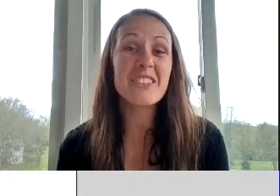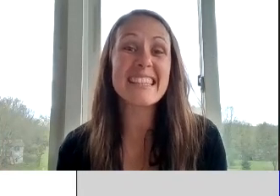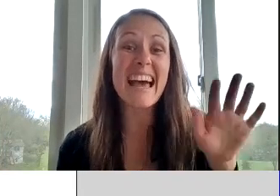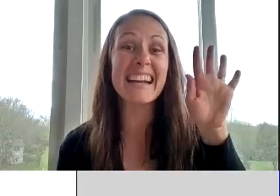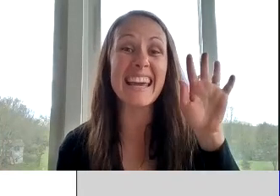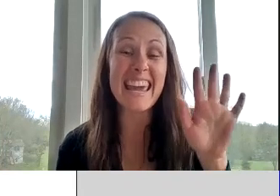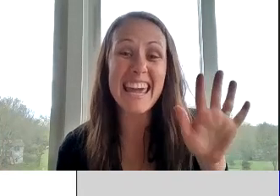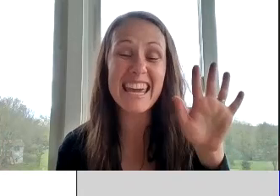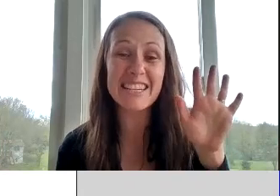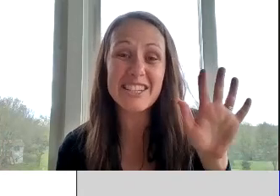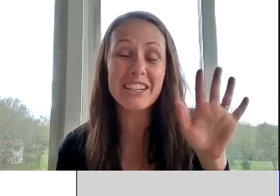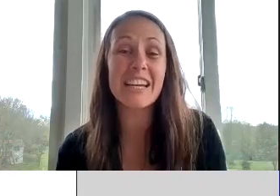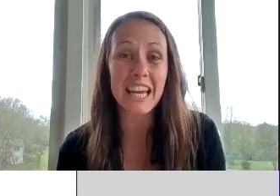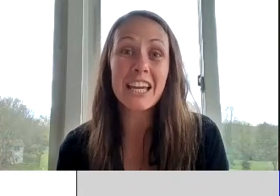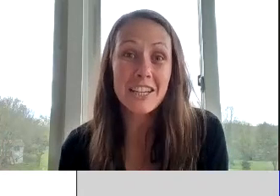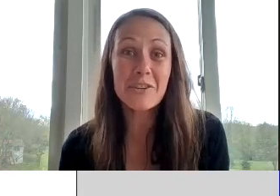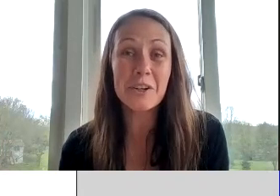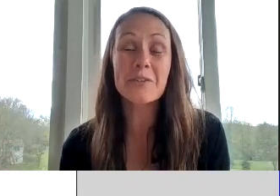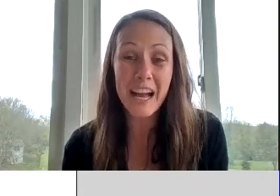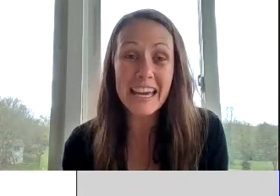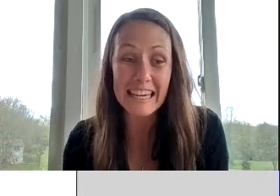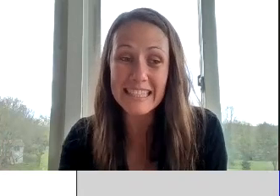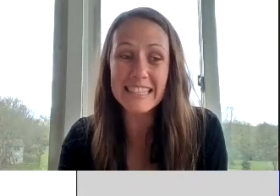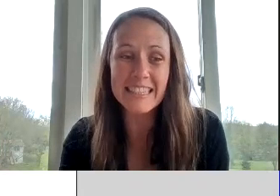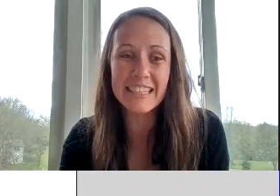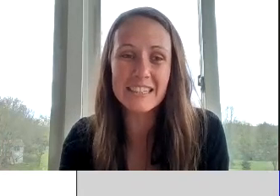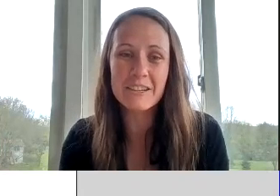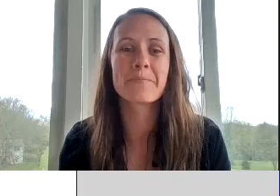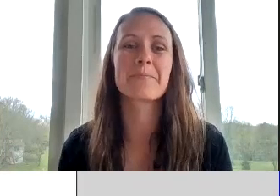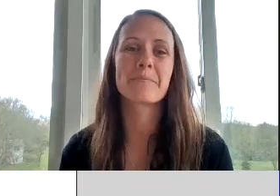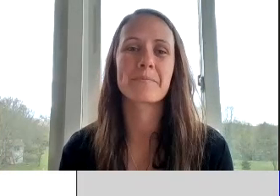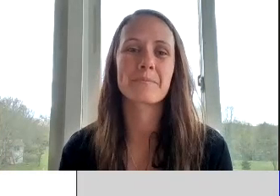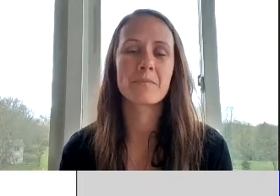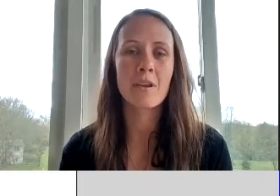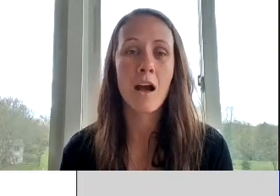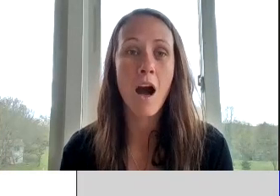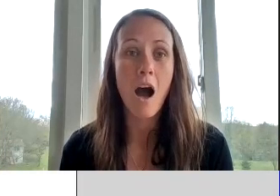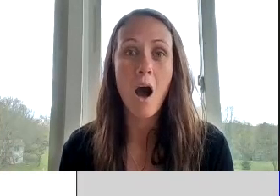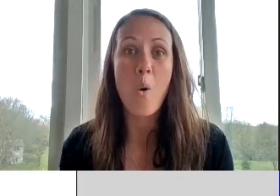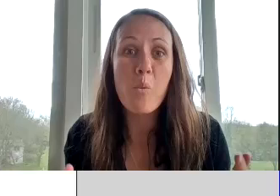If you said in a tree, you were right.